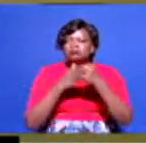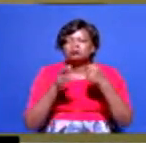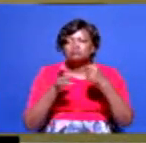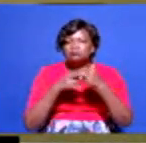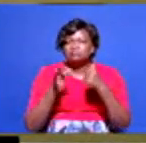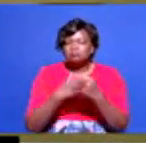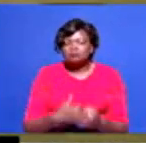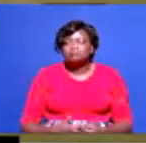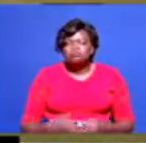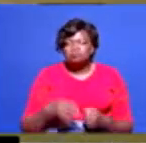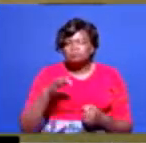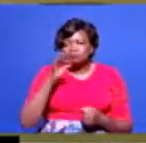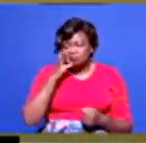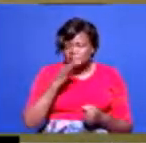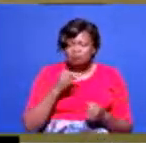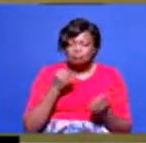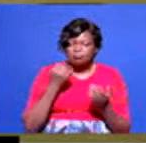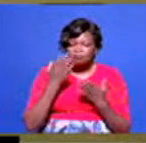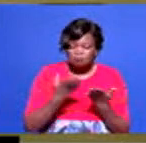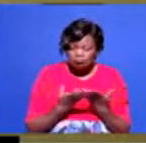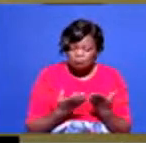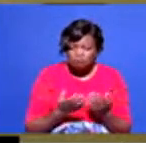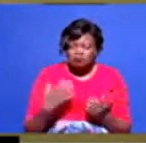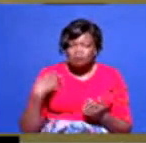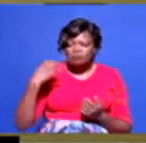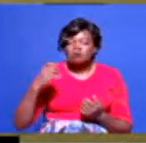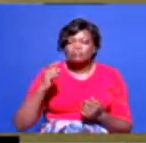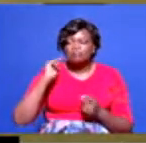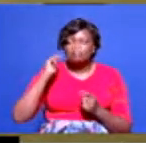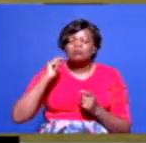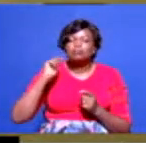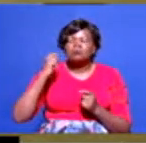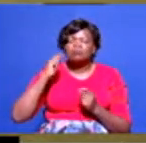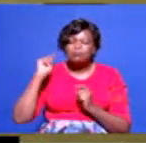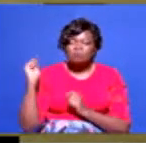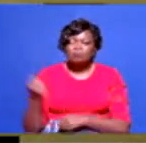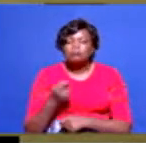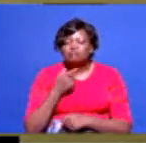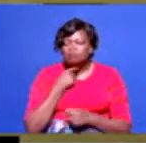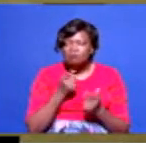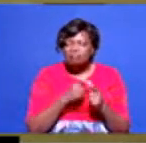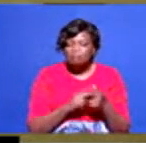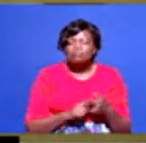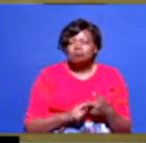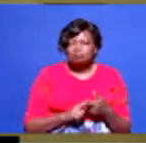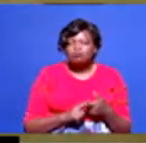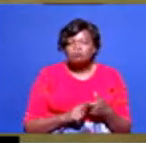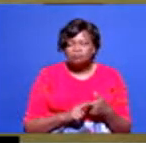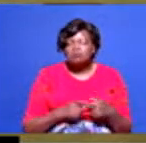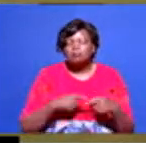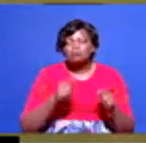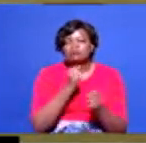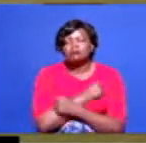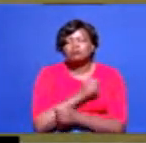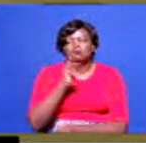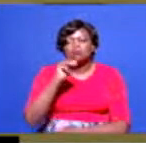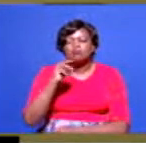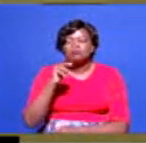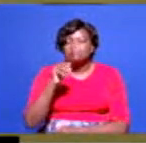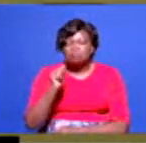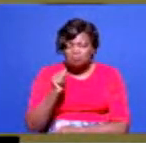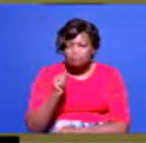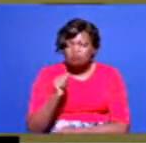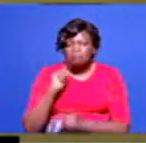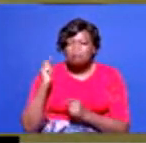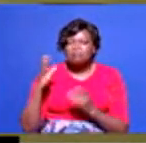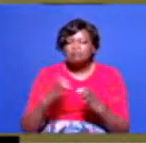patron of the Kenya Golf Union, and Muthaiga Golf Club was his favorite hangout. As president, he attended the Kenya Open Golf Championship event, with his